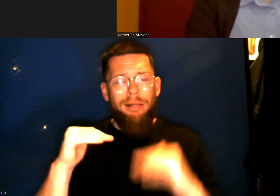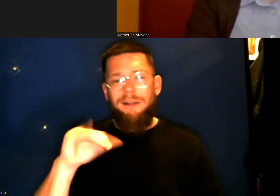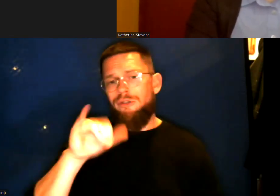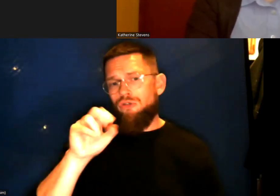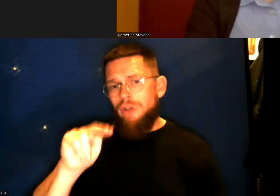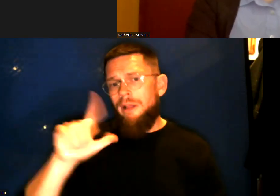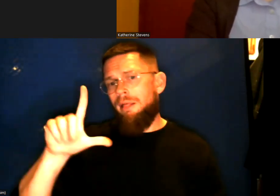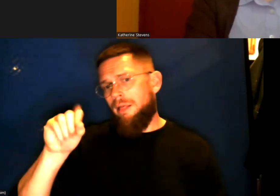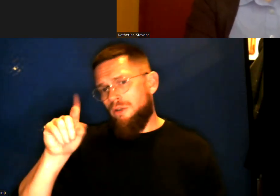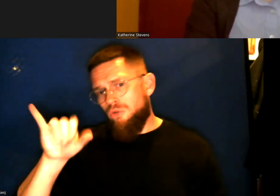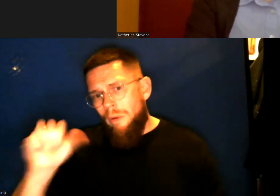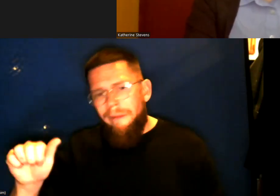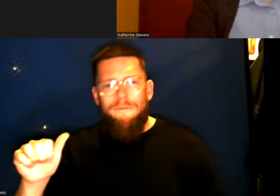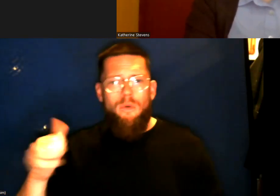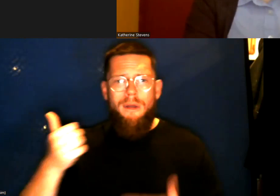out